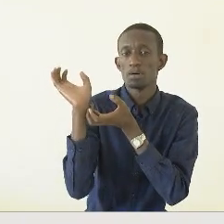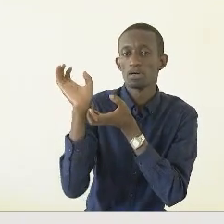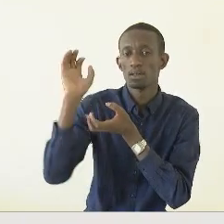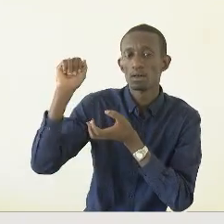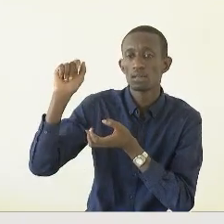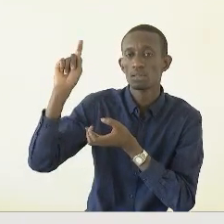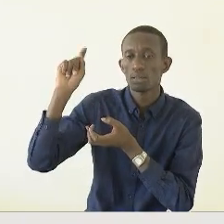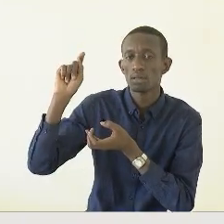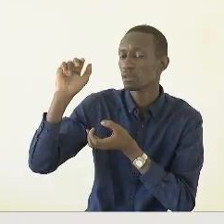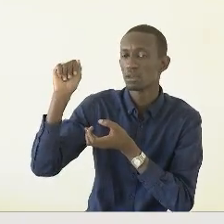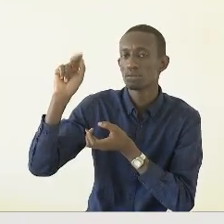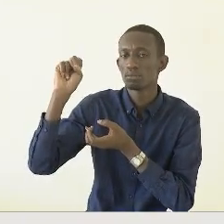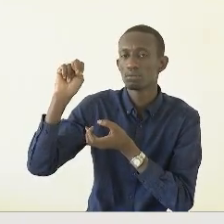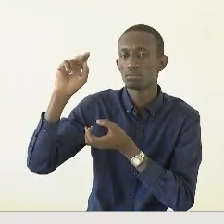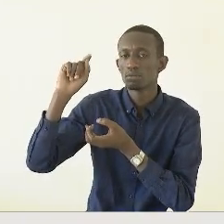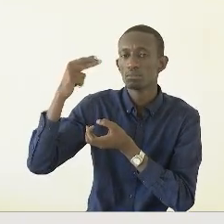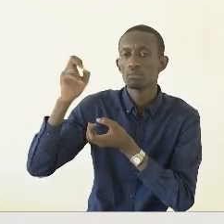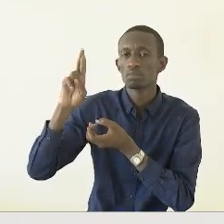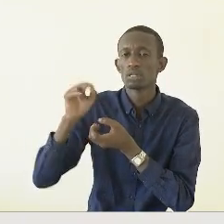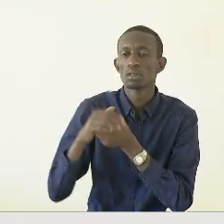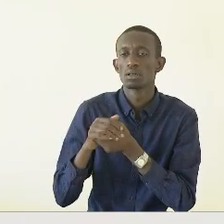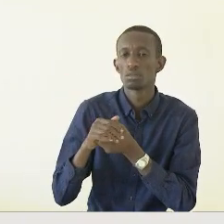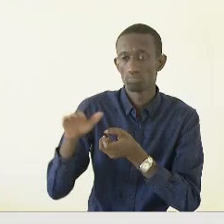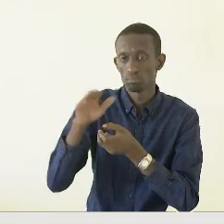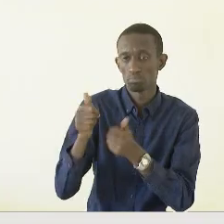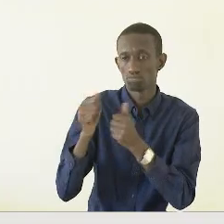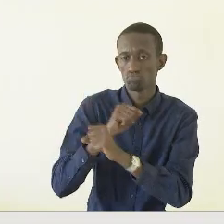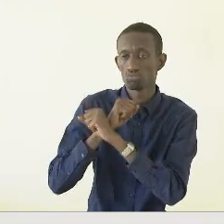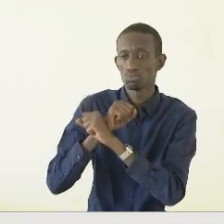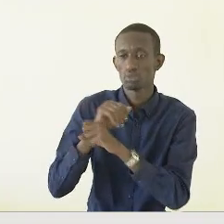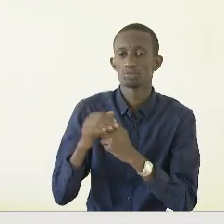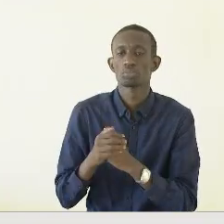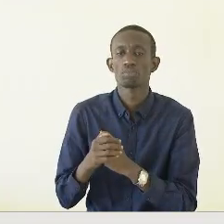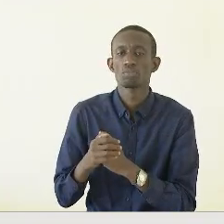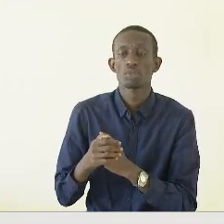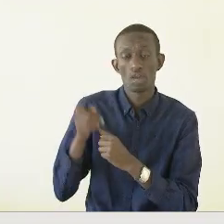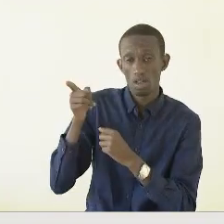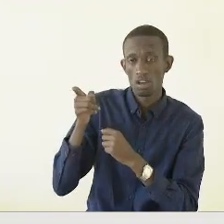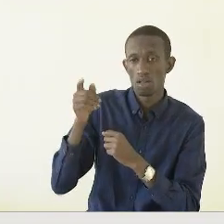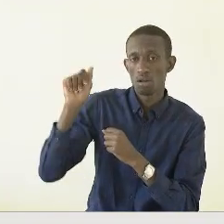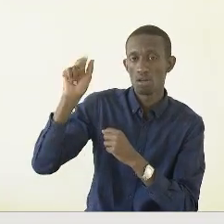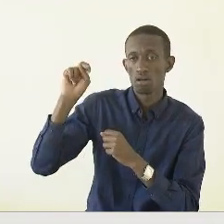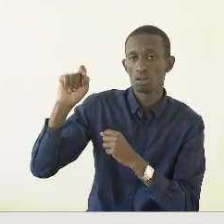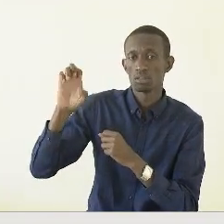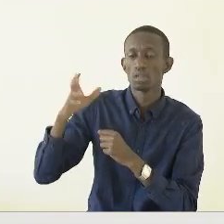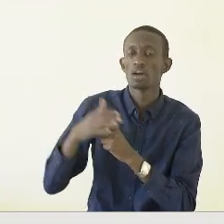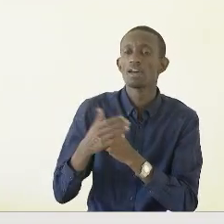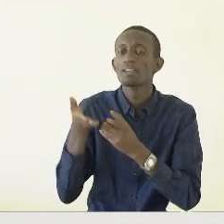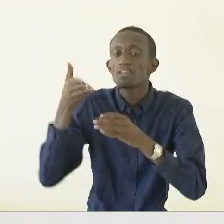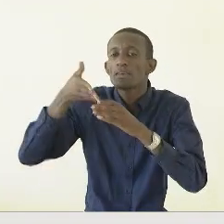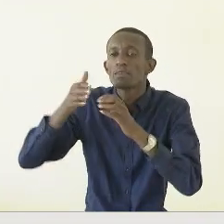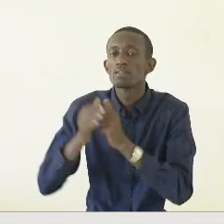that anthers are exposed. And anthers contain